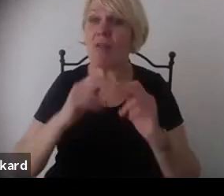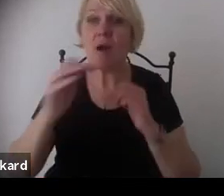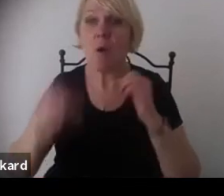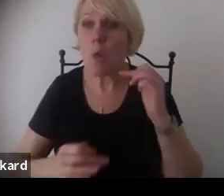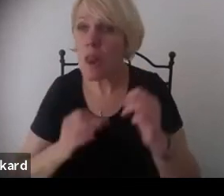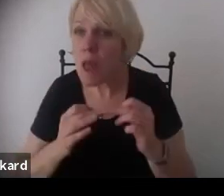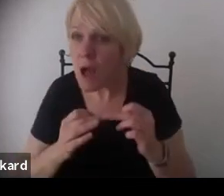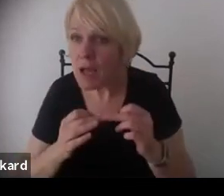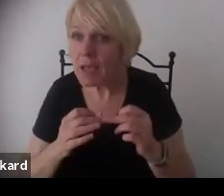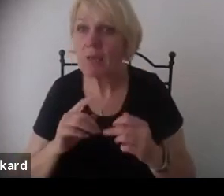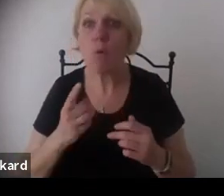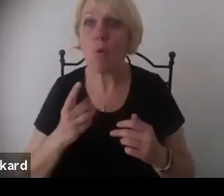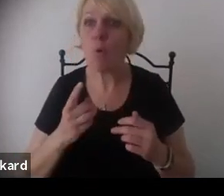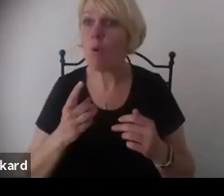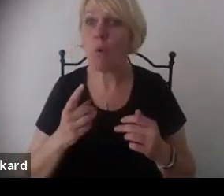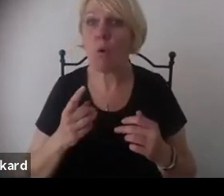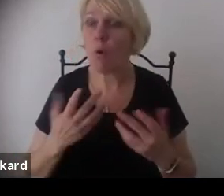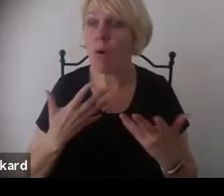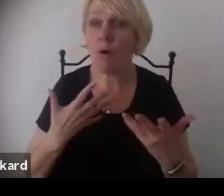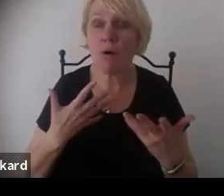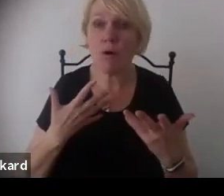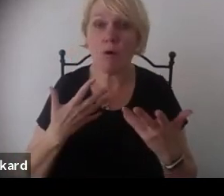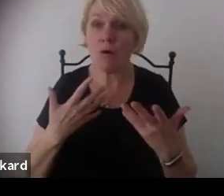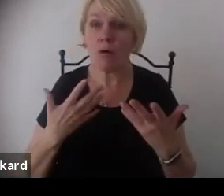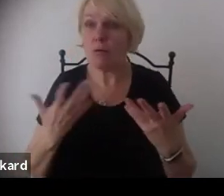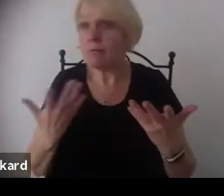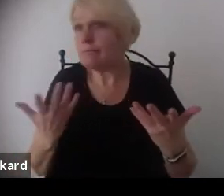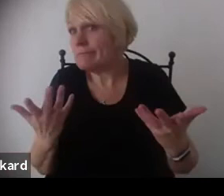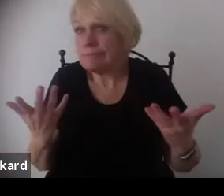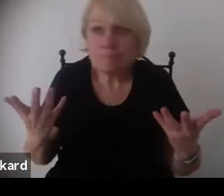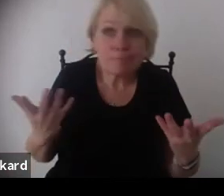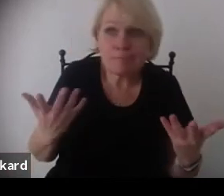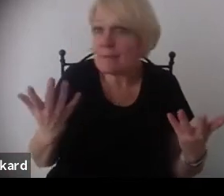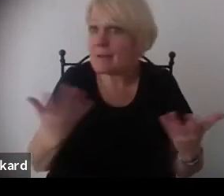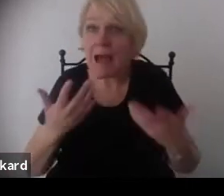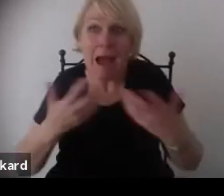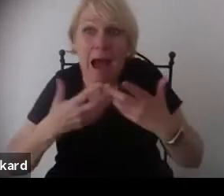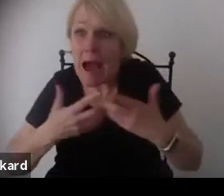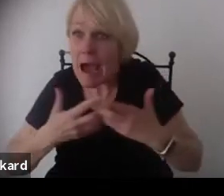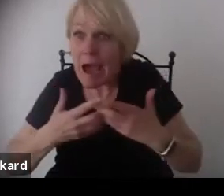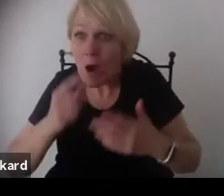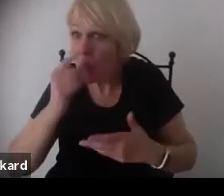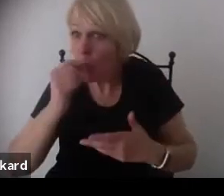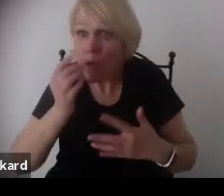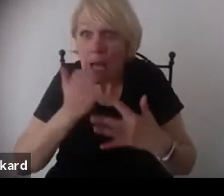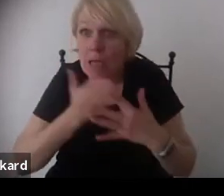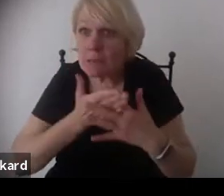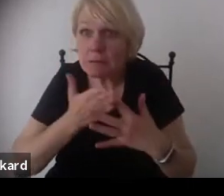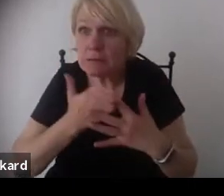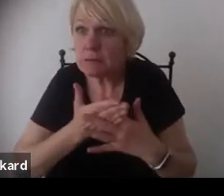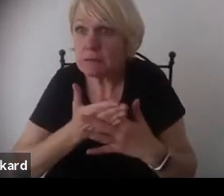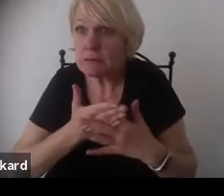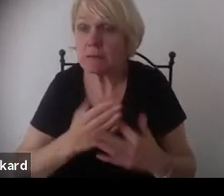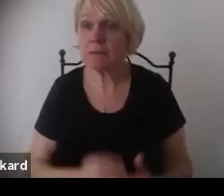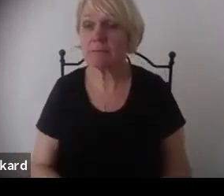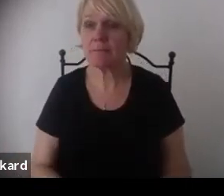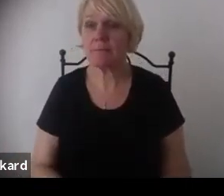or even those who might not be online? Is there another, how would they access that service?